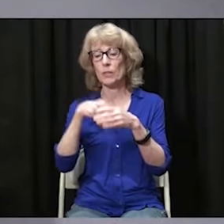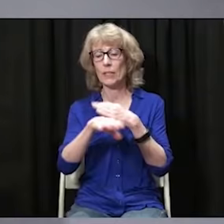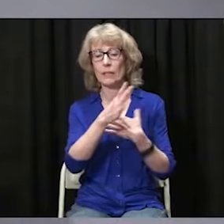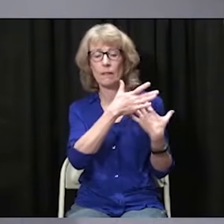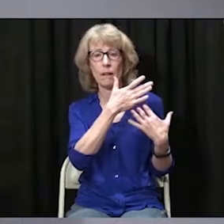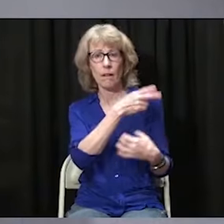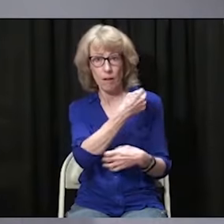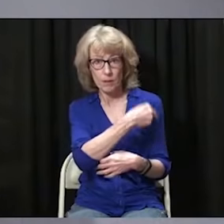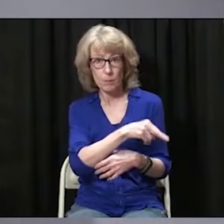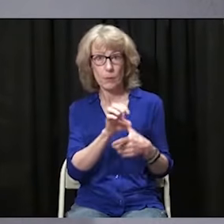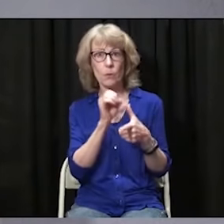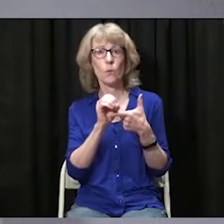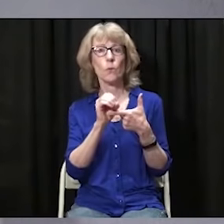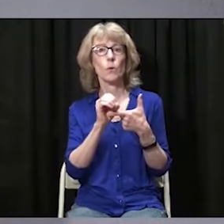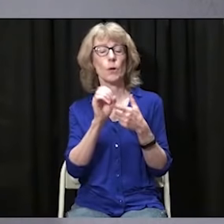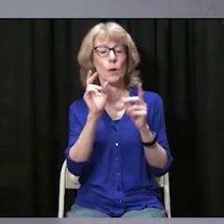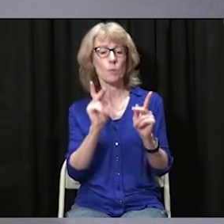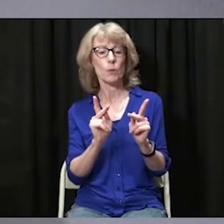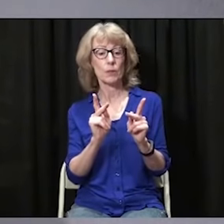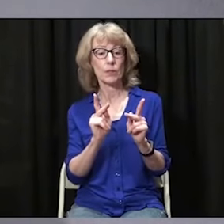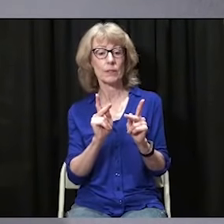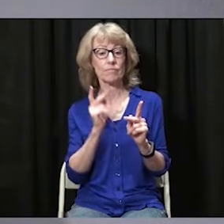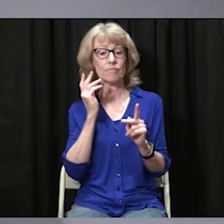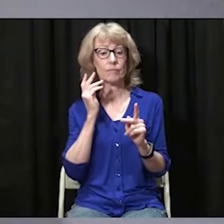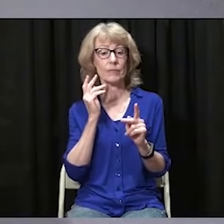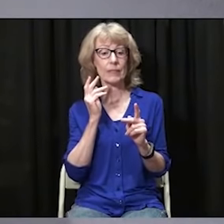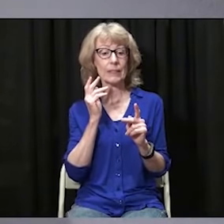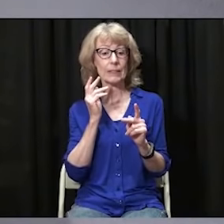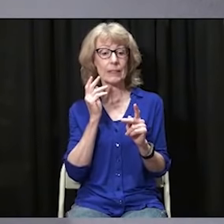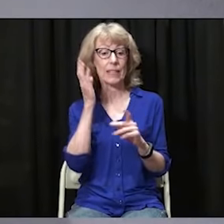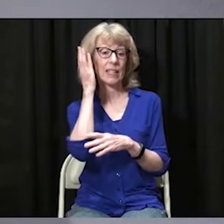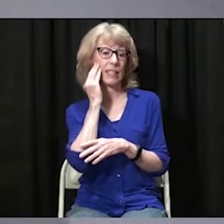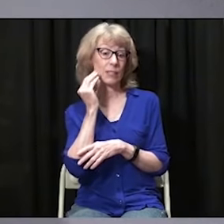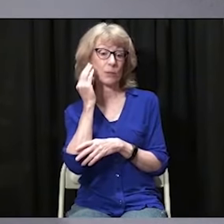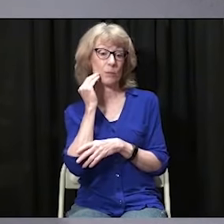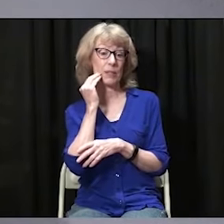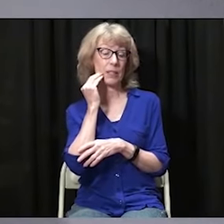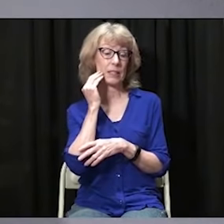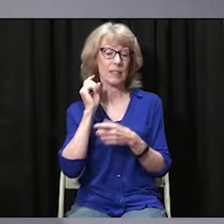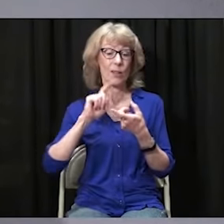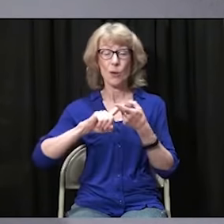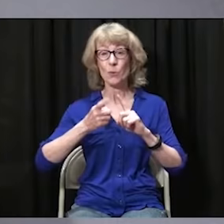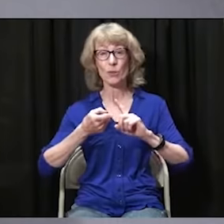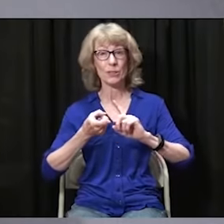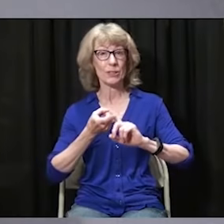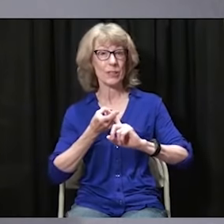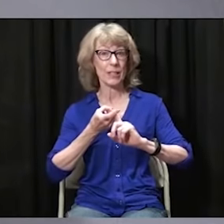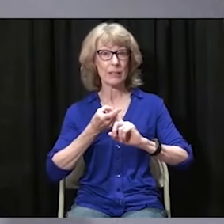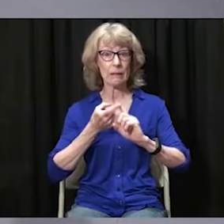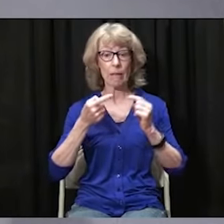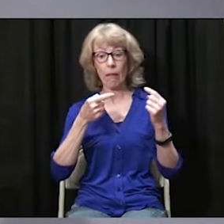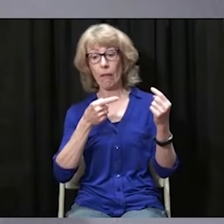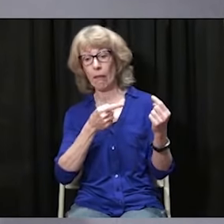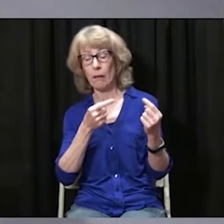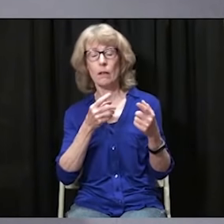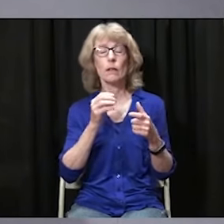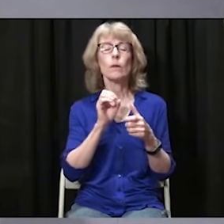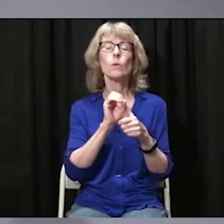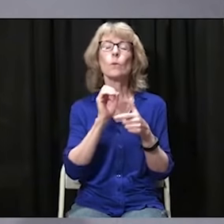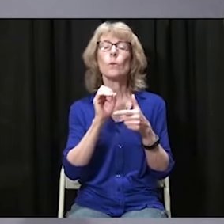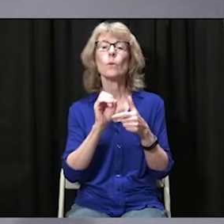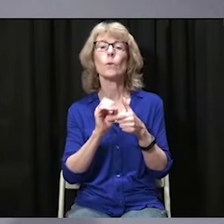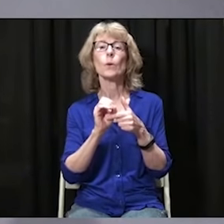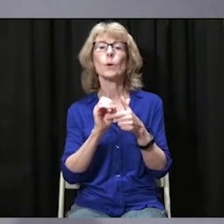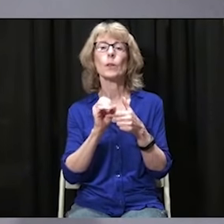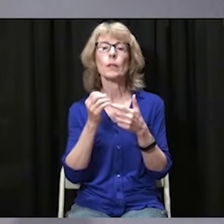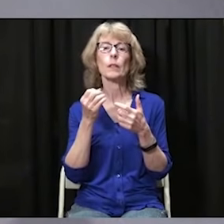You probably know someone that's going through some kind of relational tension. Maybe there's someone that you know that whose